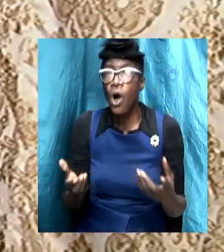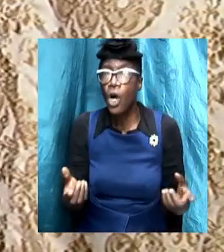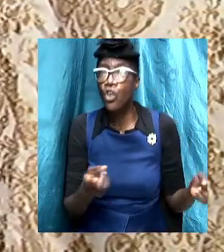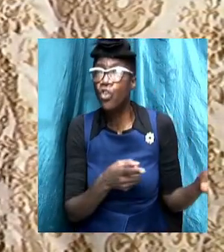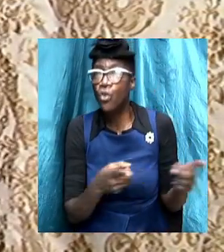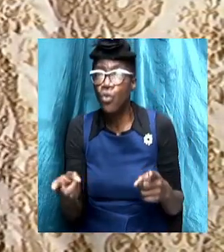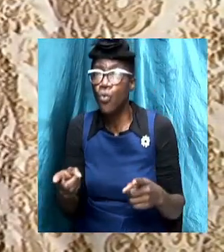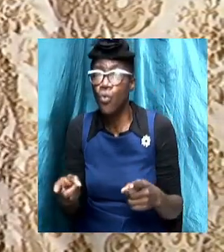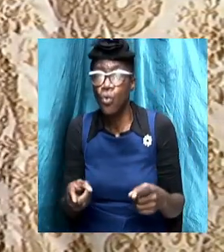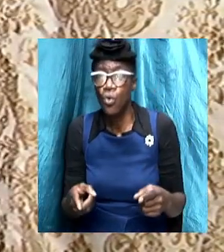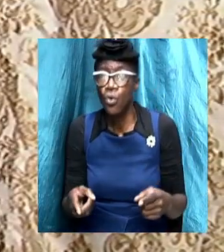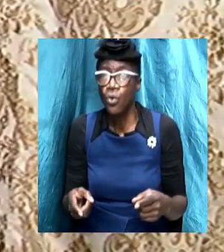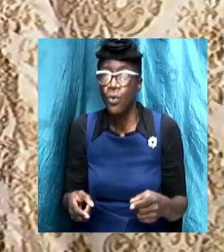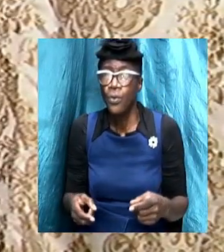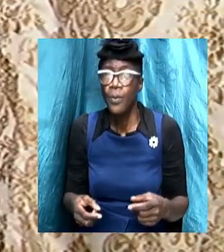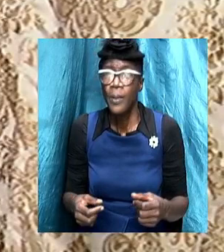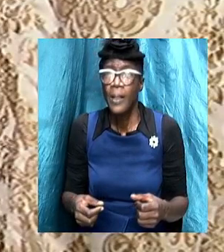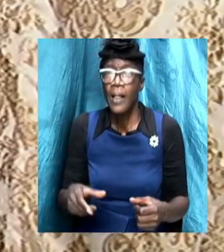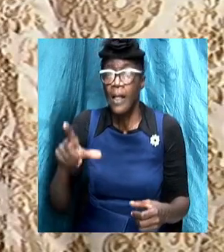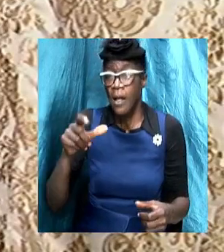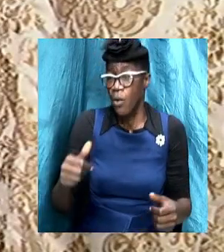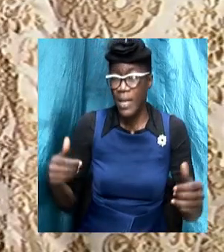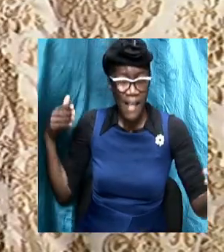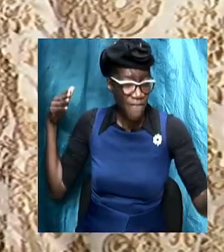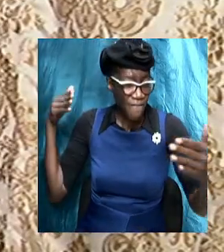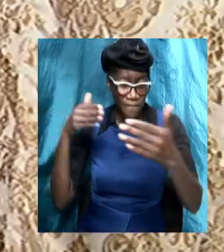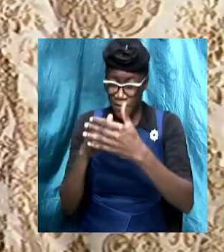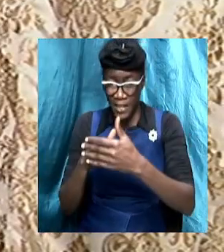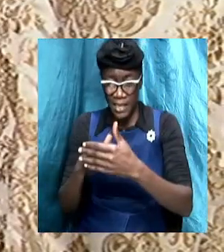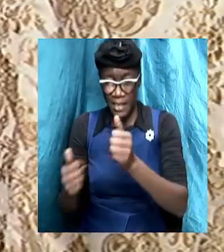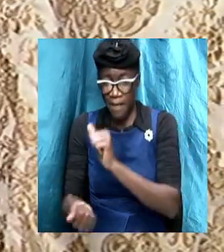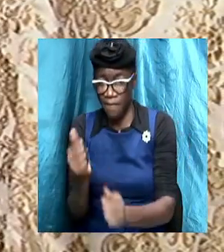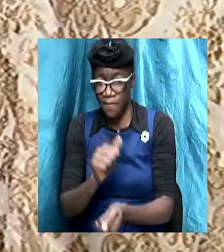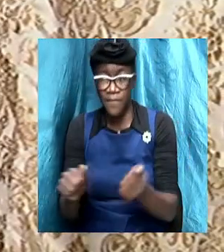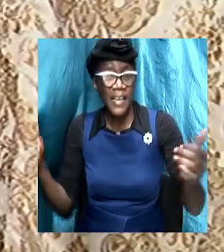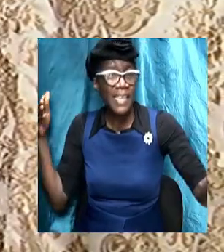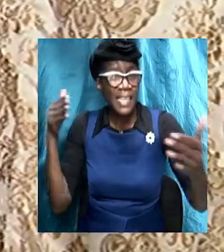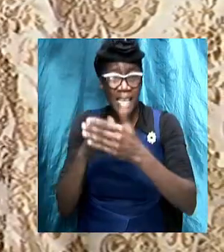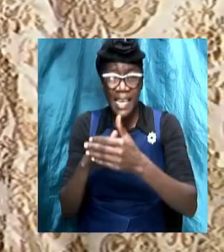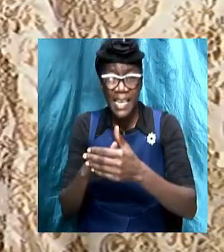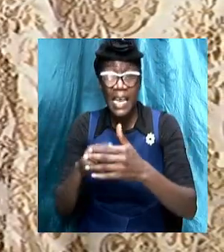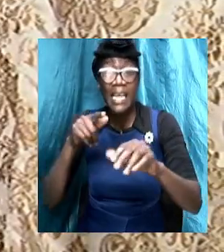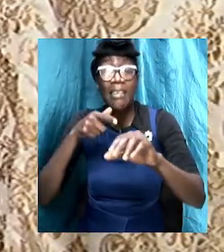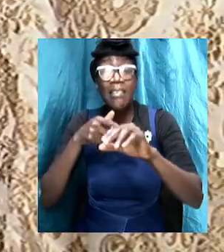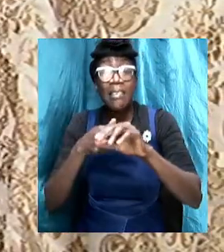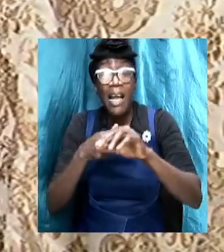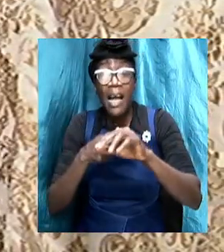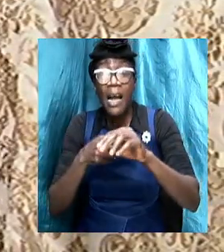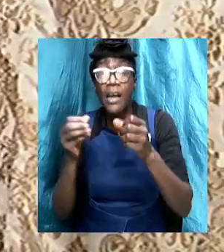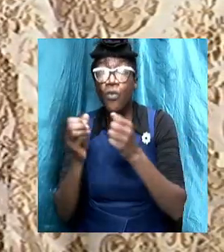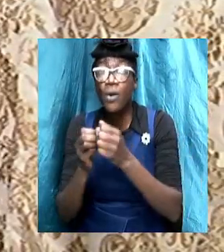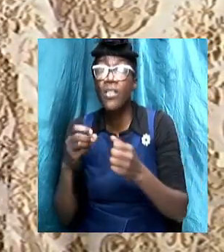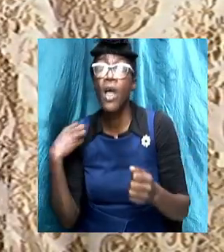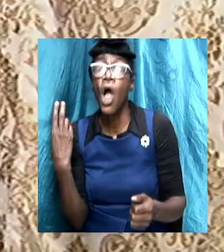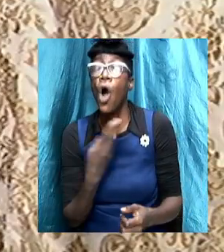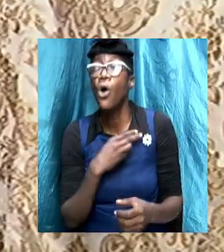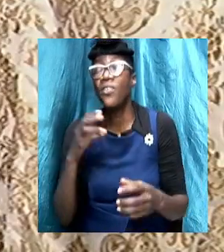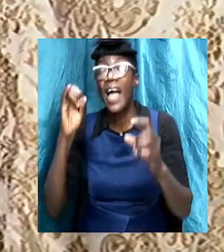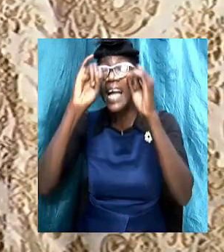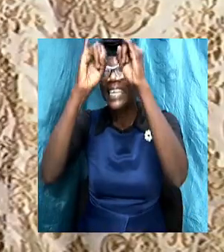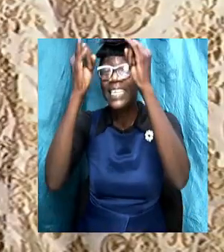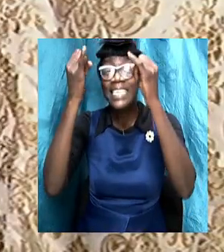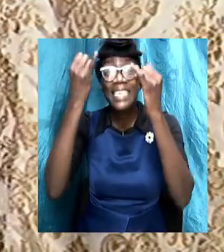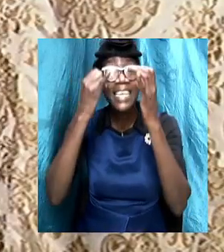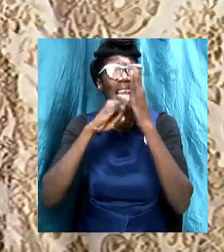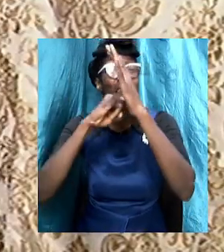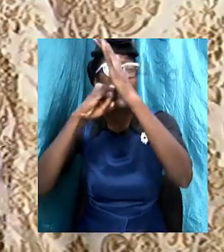has instituted. But guess what? We can fight back against it. And it starts with us identifying who Jesus is first. We're